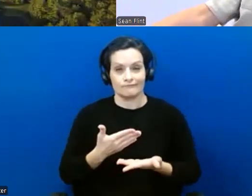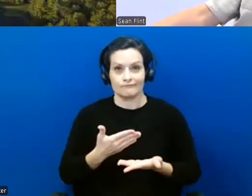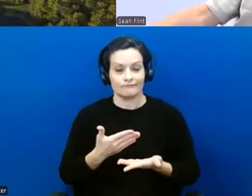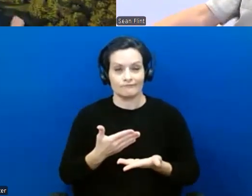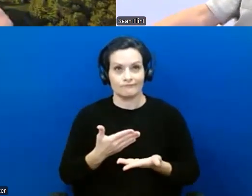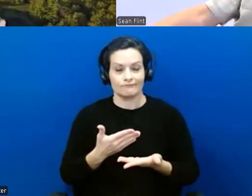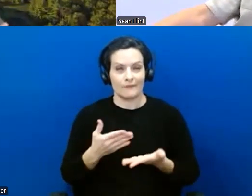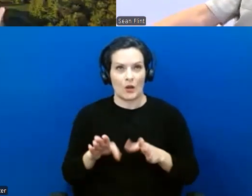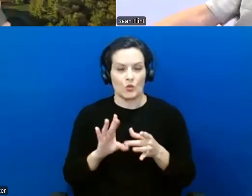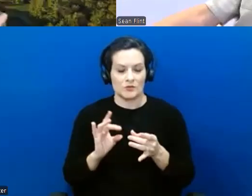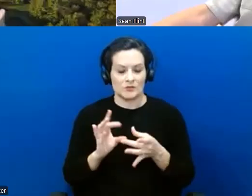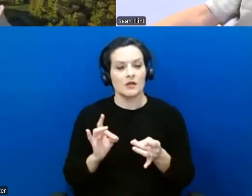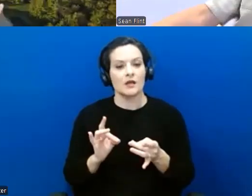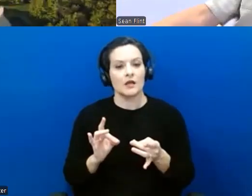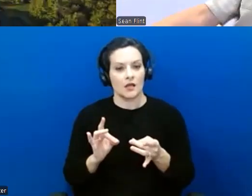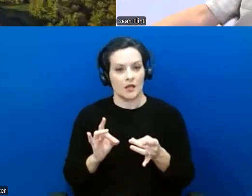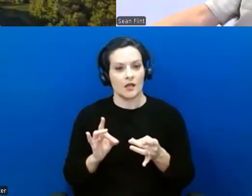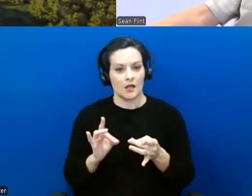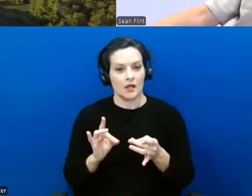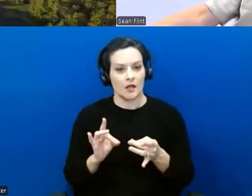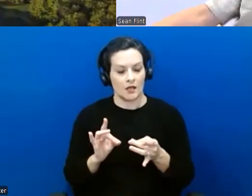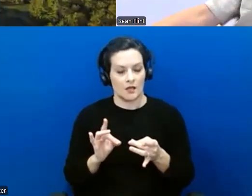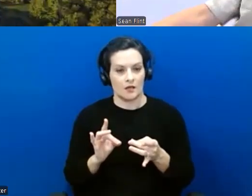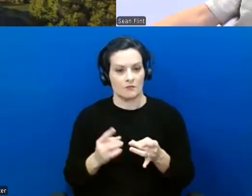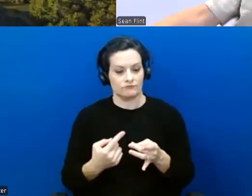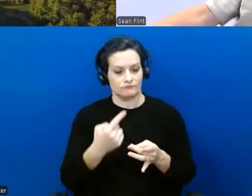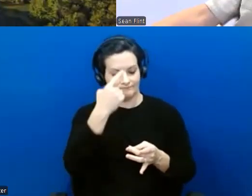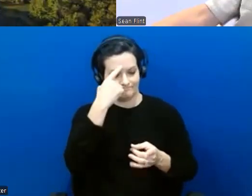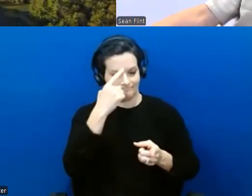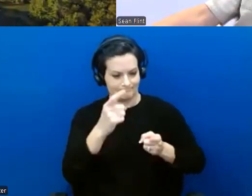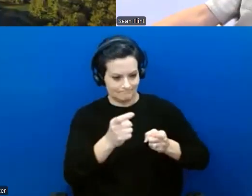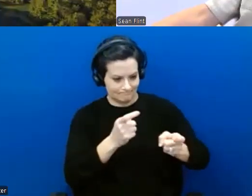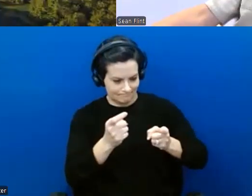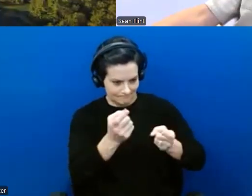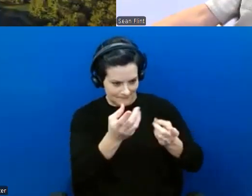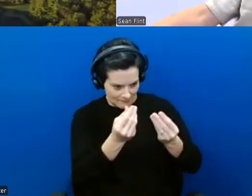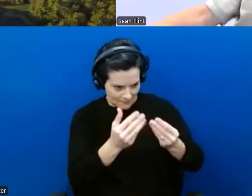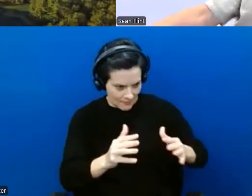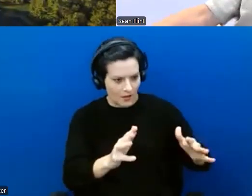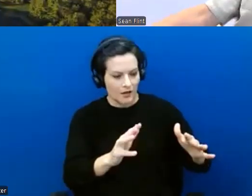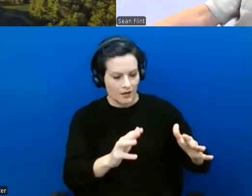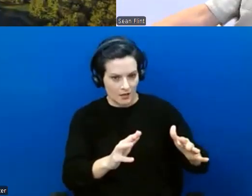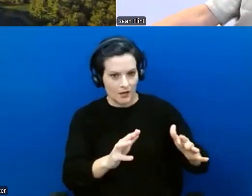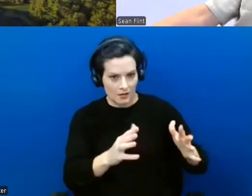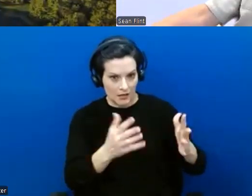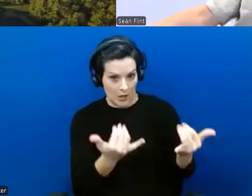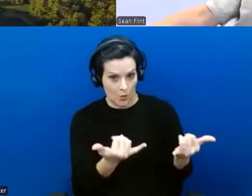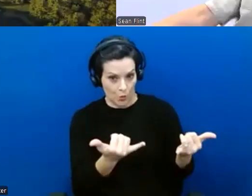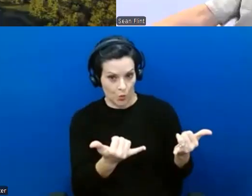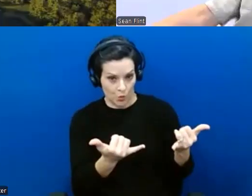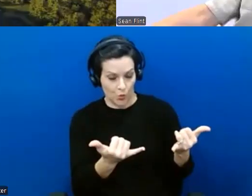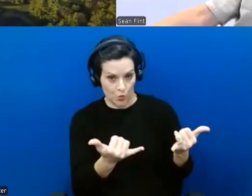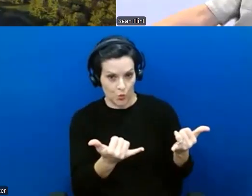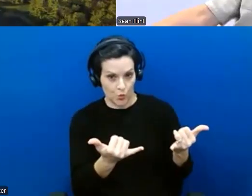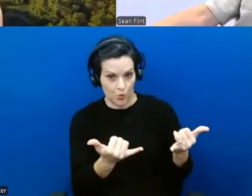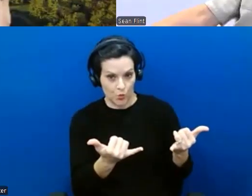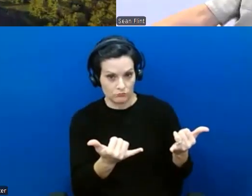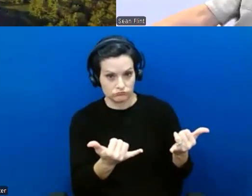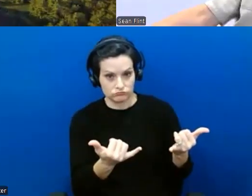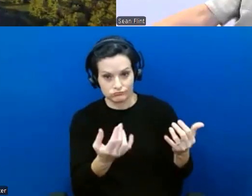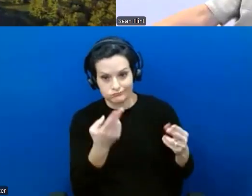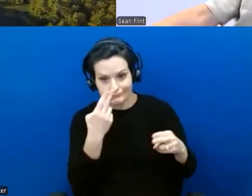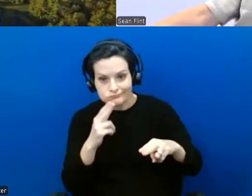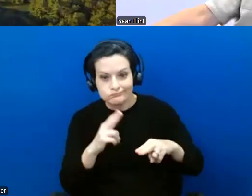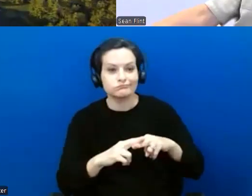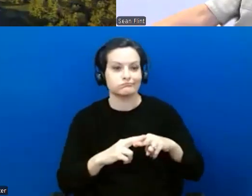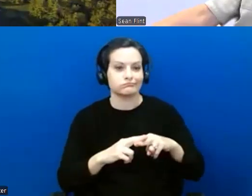a tension between, managing or thinking about these places in the context of now versus in the realm of recreation. Can we